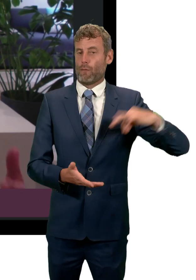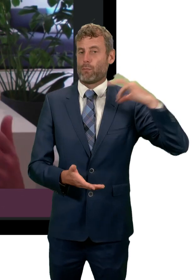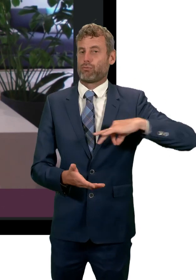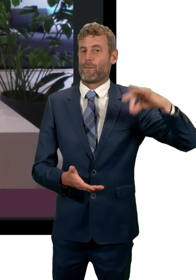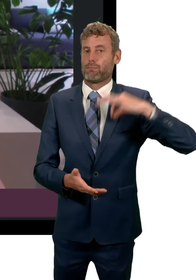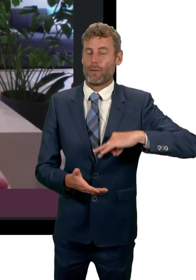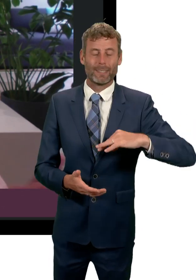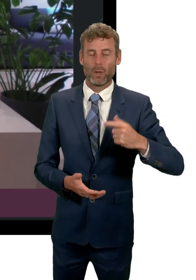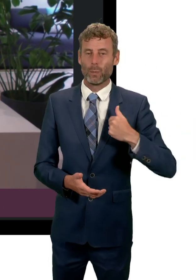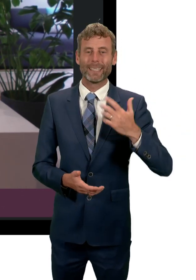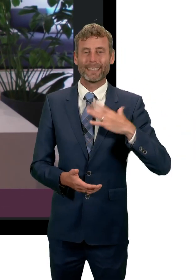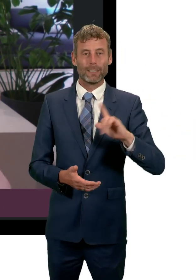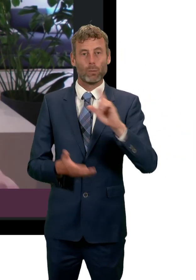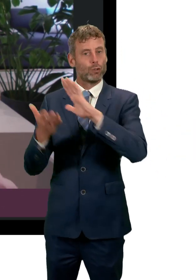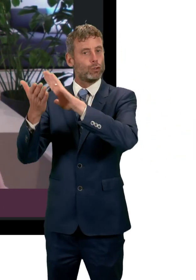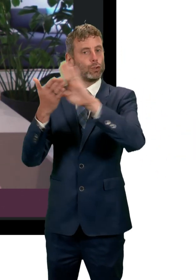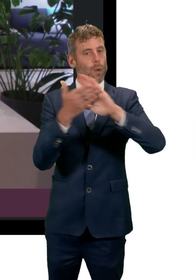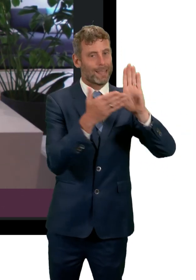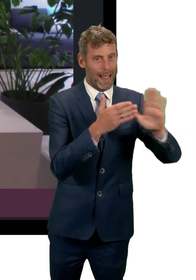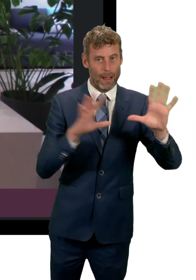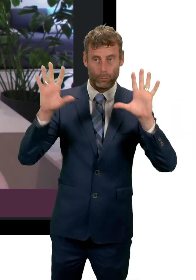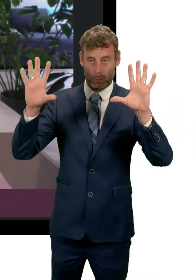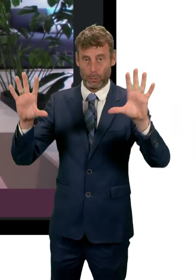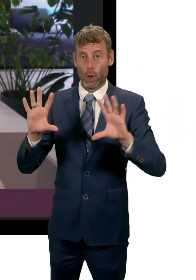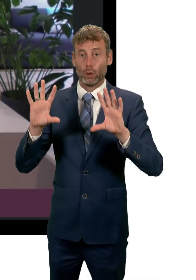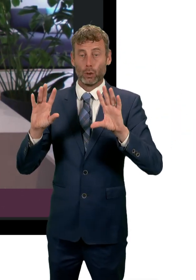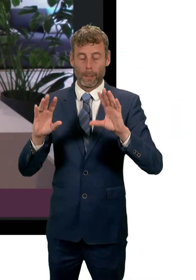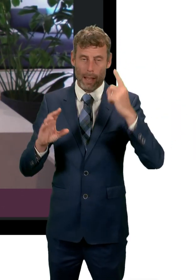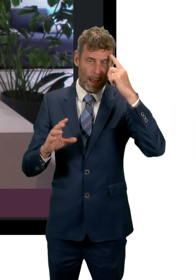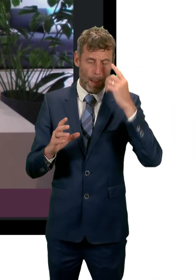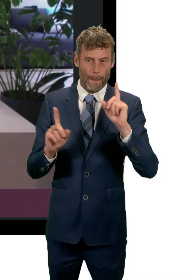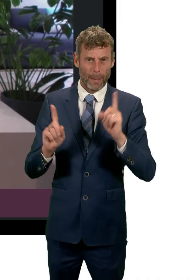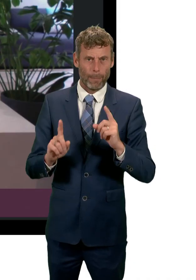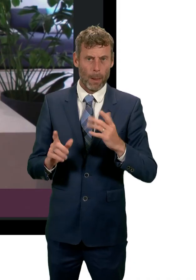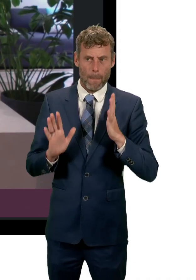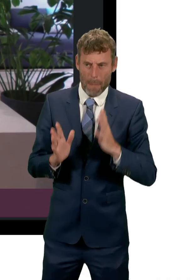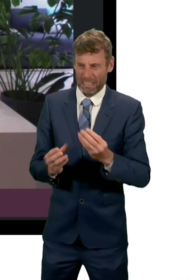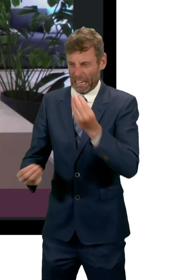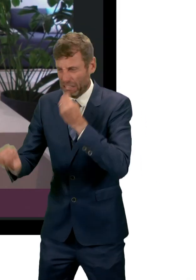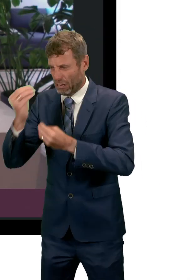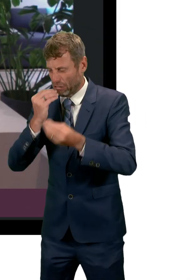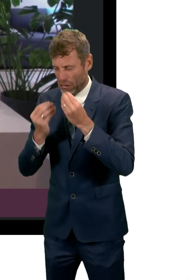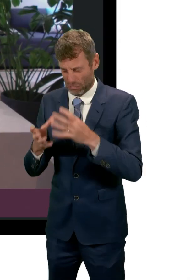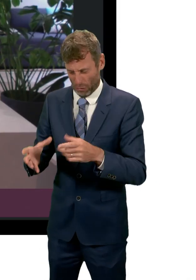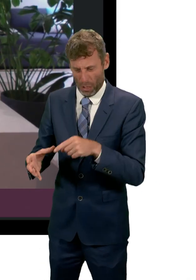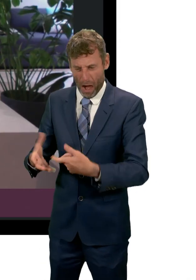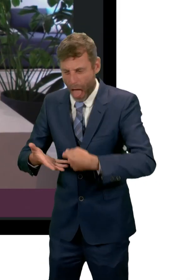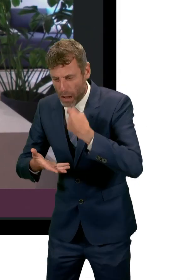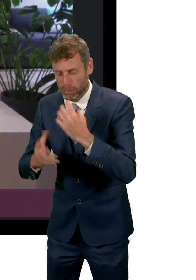We need to clean up our widespread obesogenic junk food saturated food environments, raise the floor